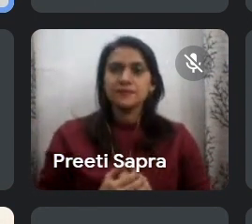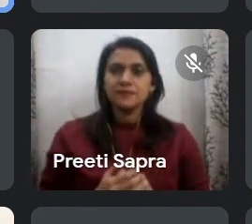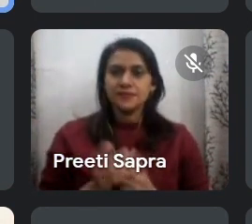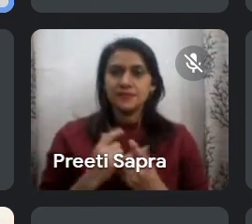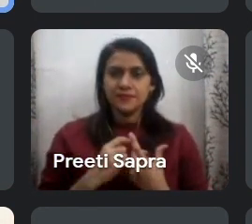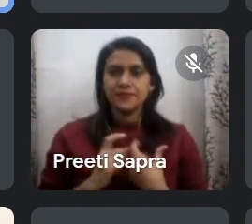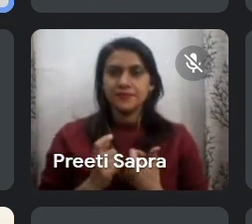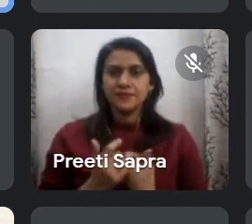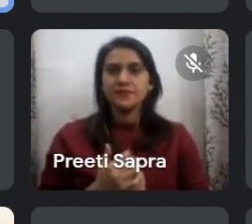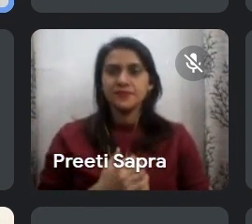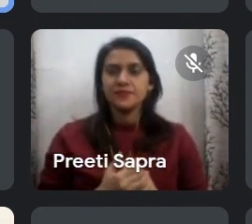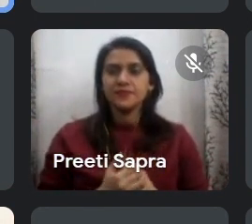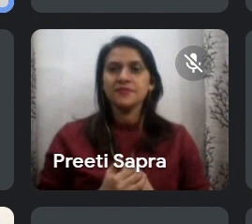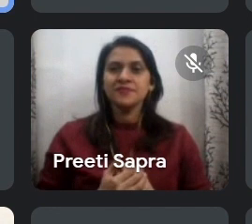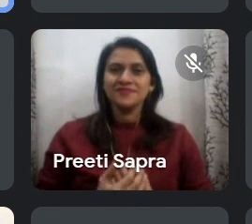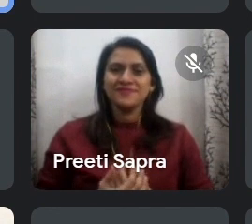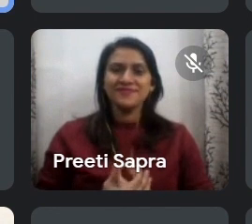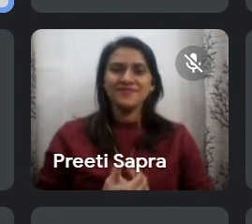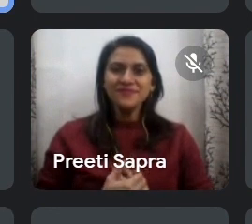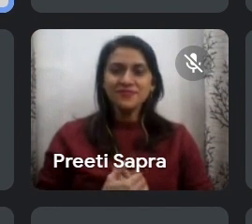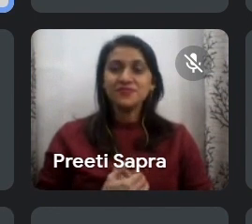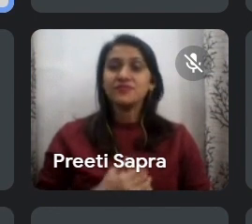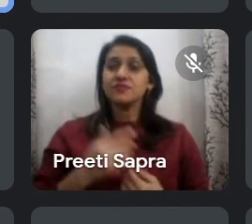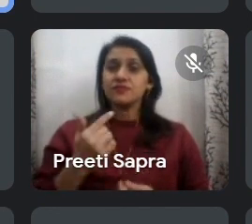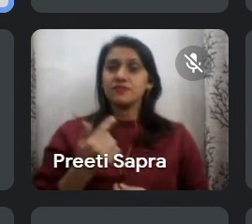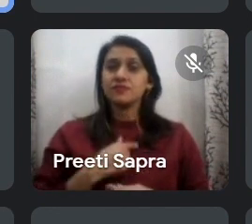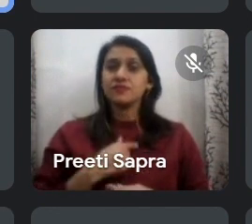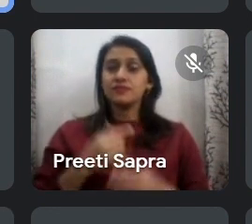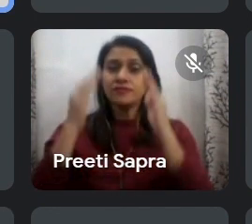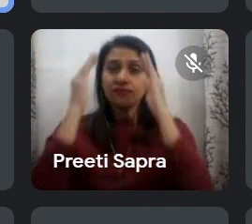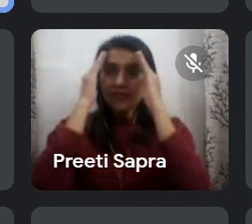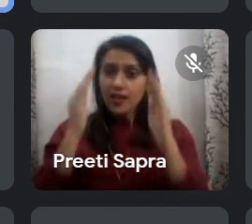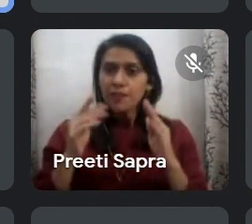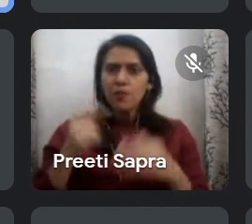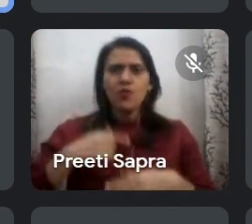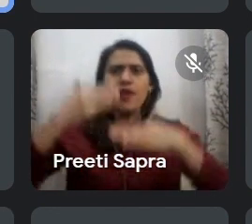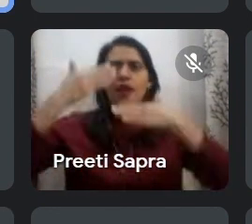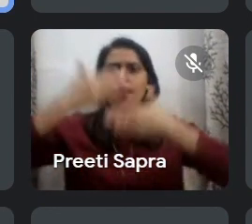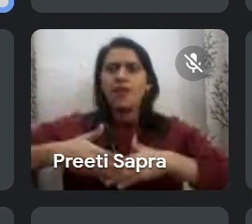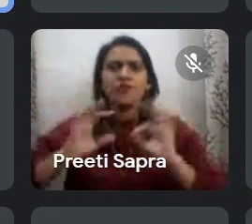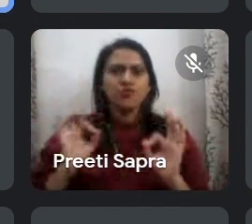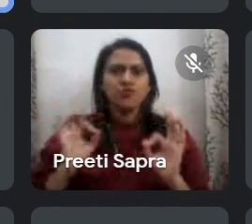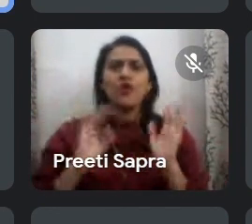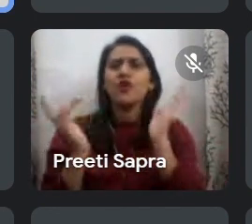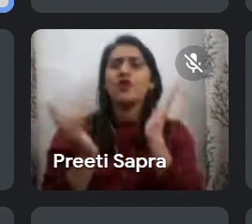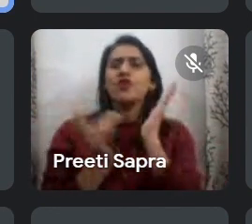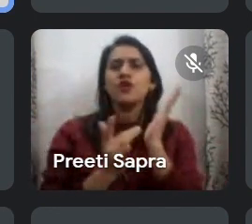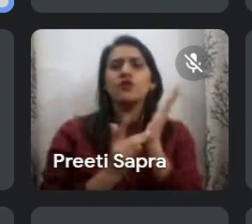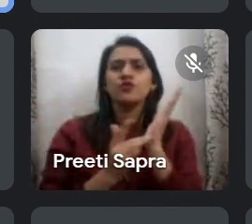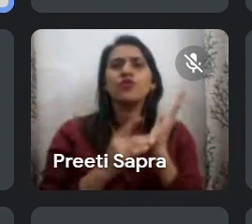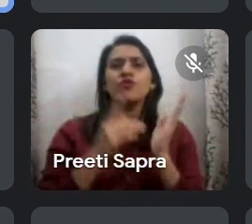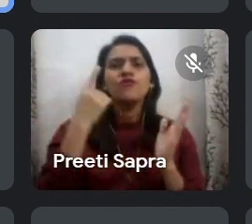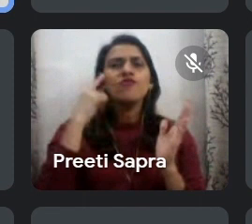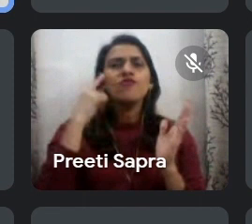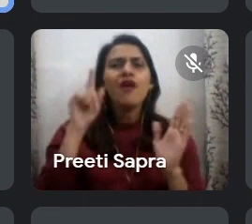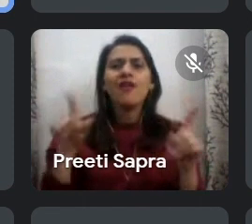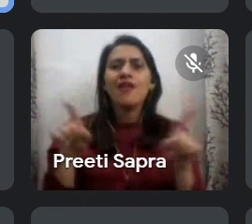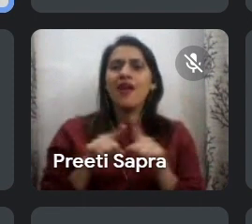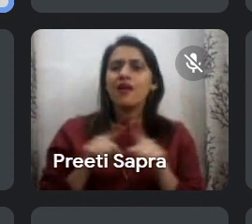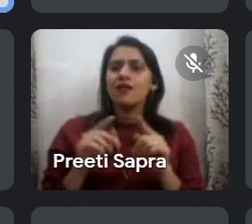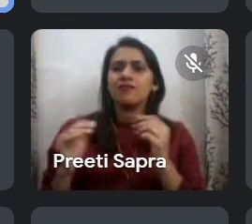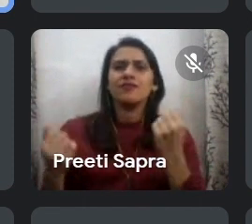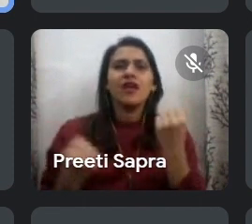practicing self-attention, then I'm not limiting that idea of technology to gadgets.